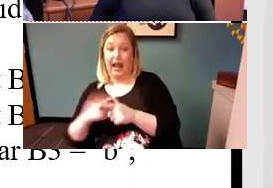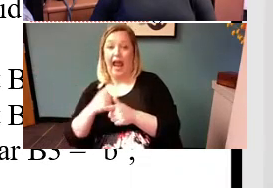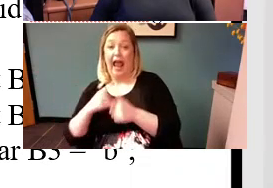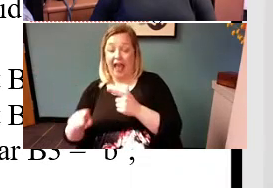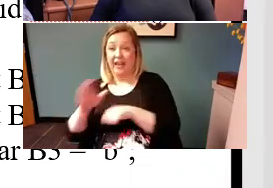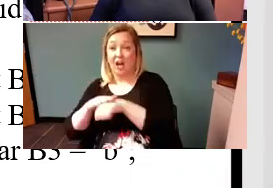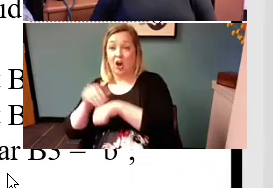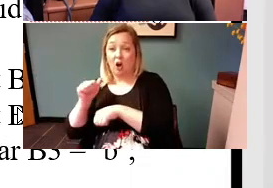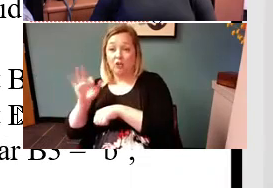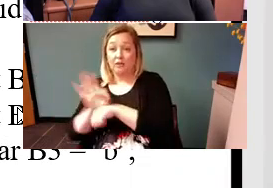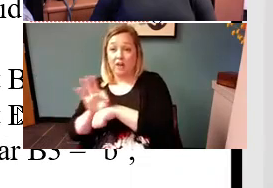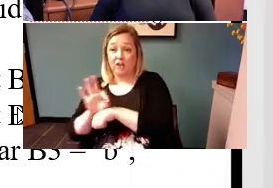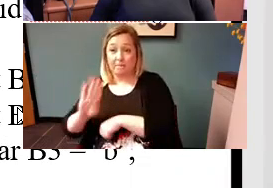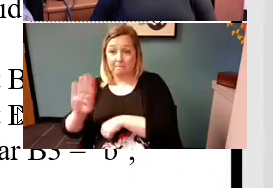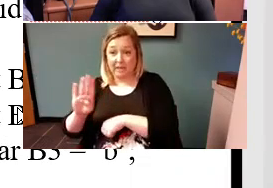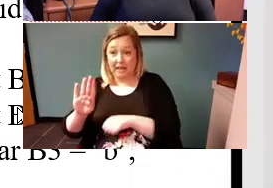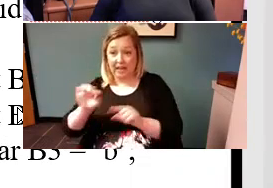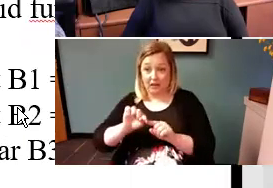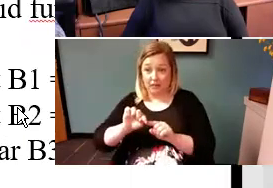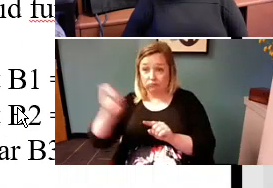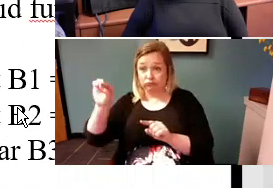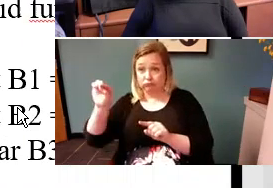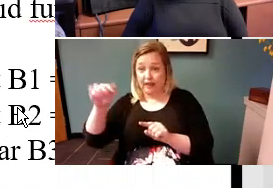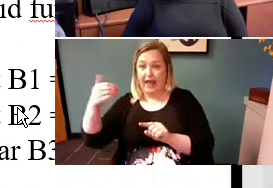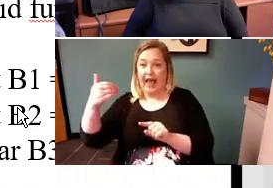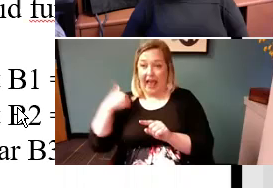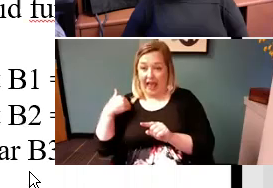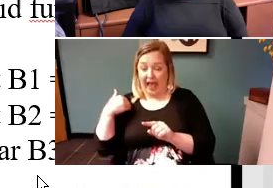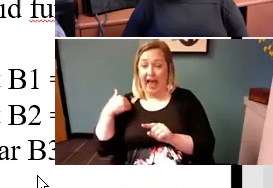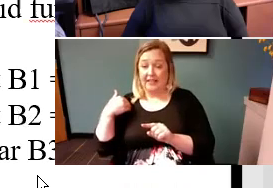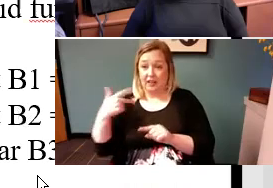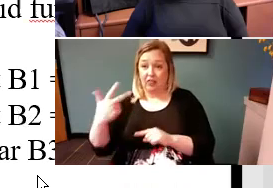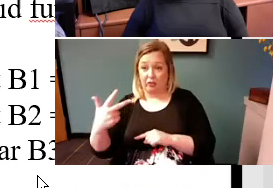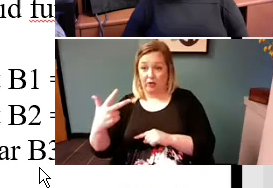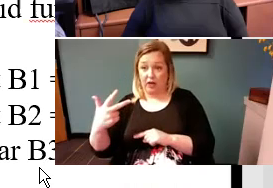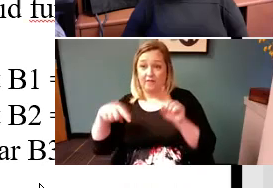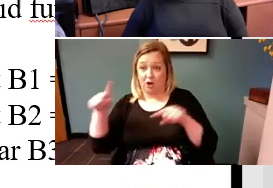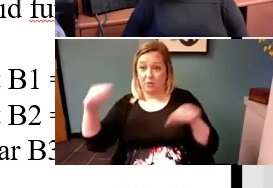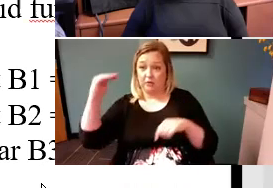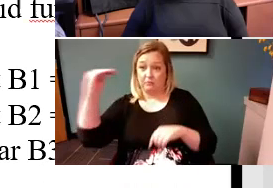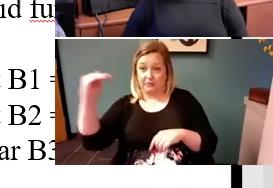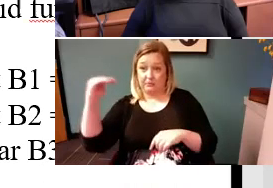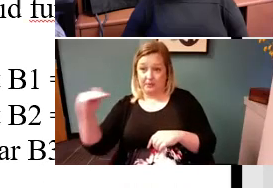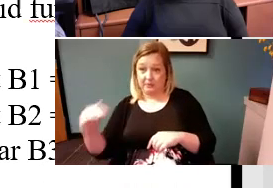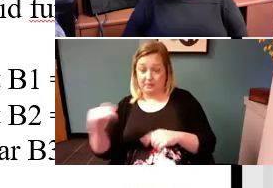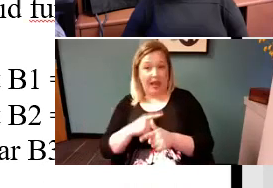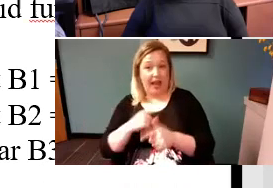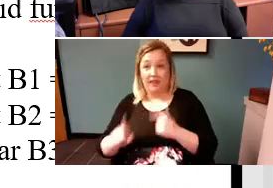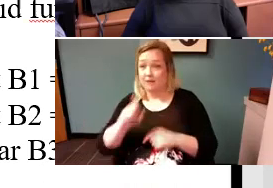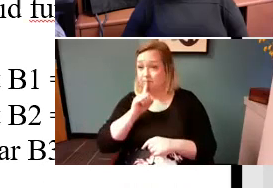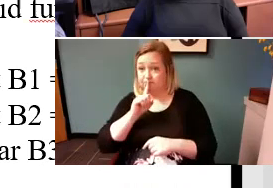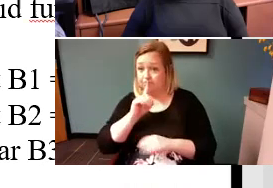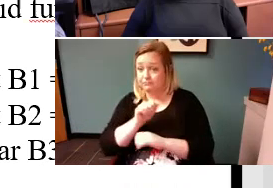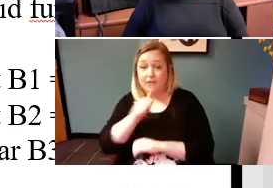a function B that has these three variables, B1, B2, and B3, and then it does not call any other function, it just prints out